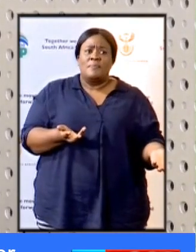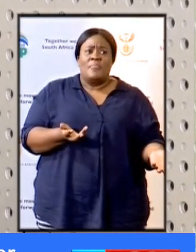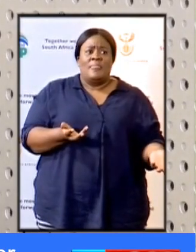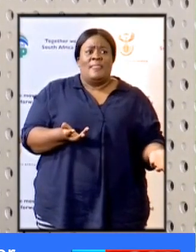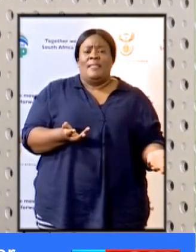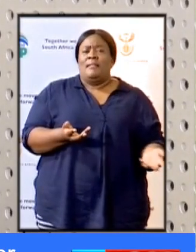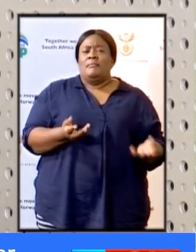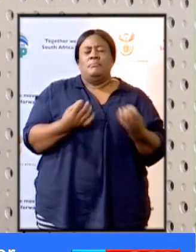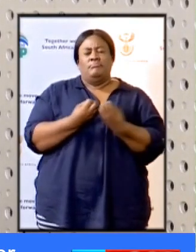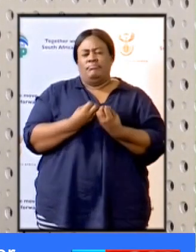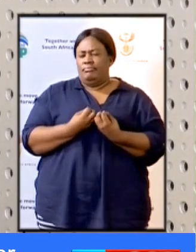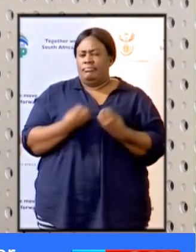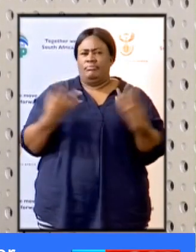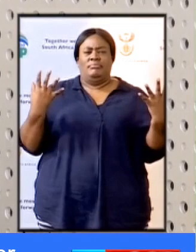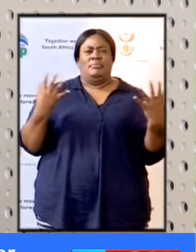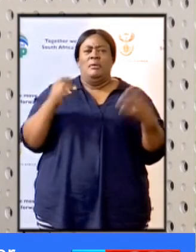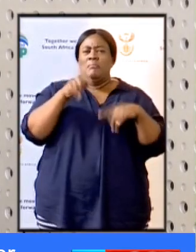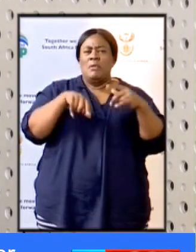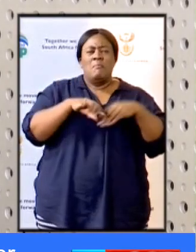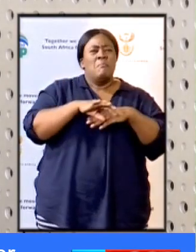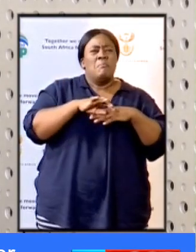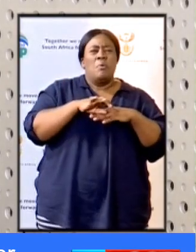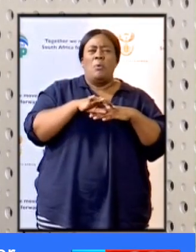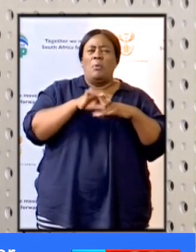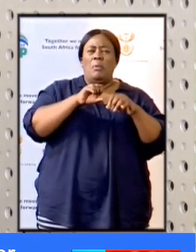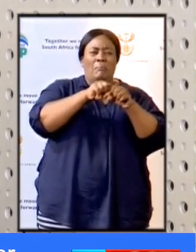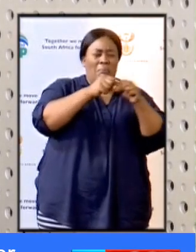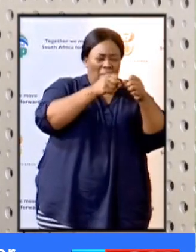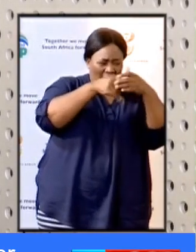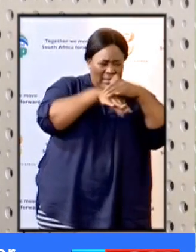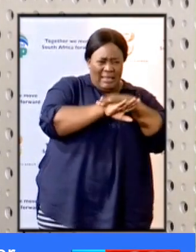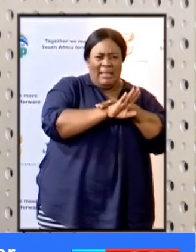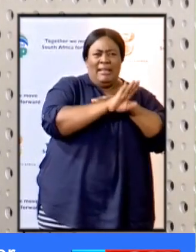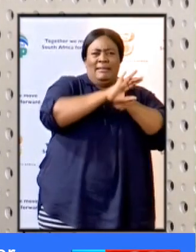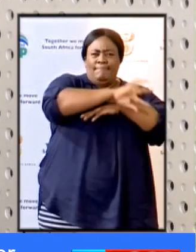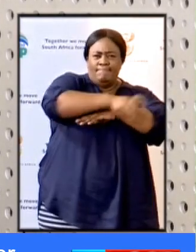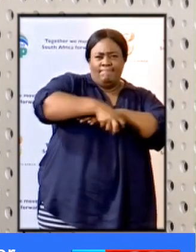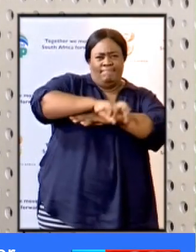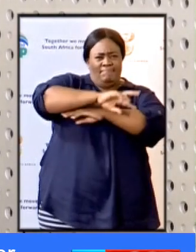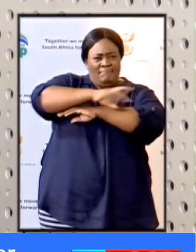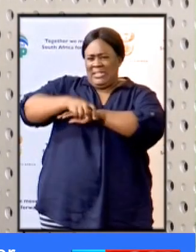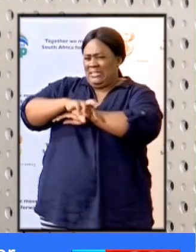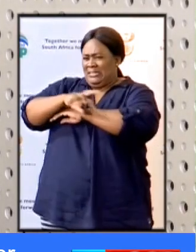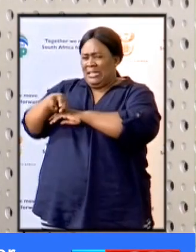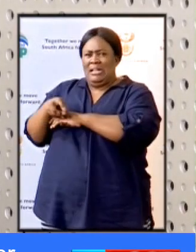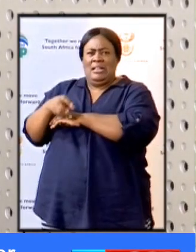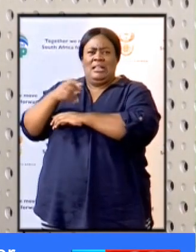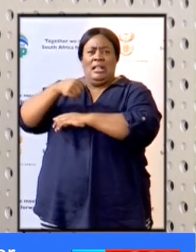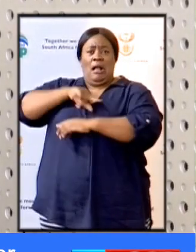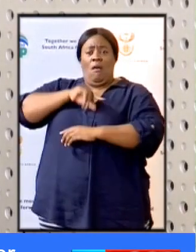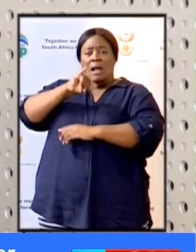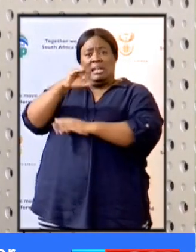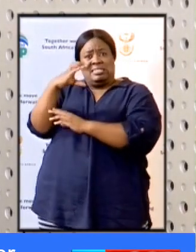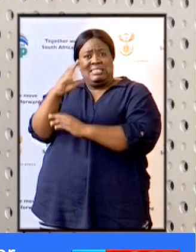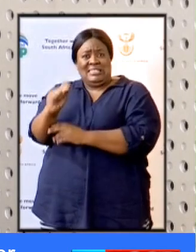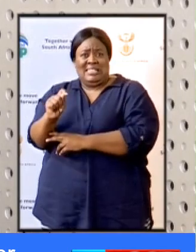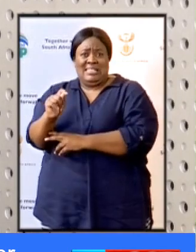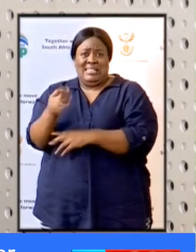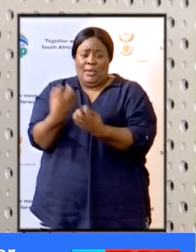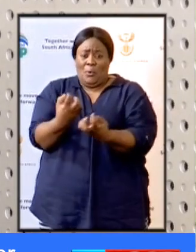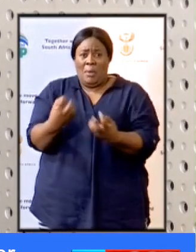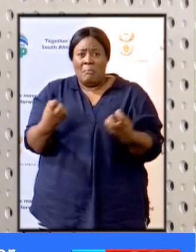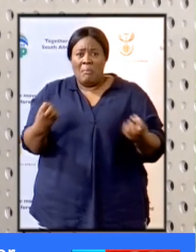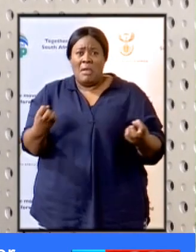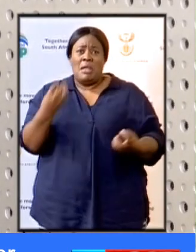of vandalism, of burglaries taking place all over. Our ICT equipment is going. The